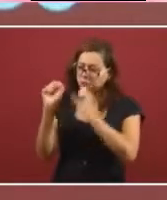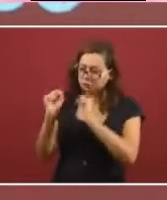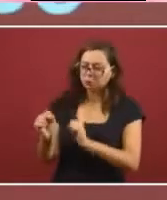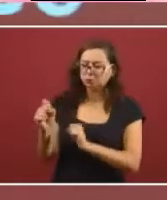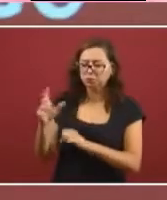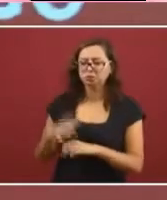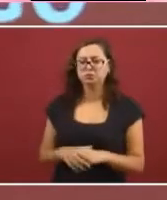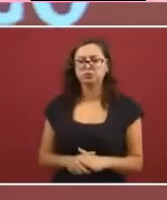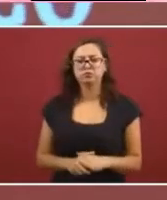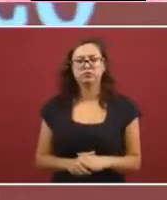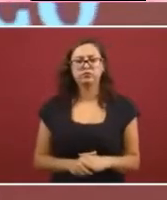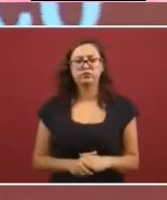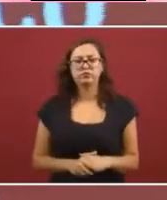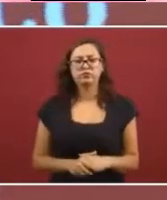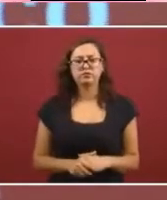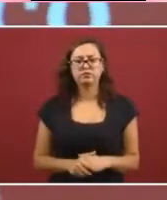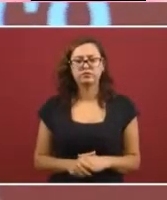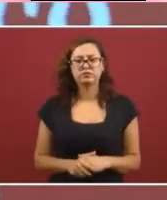guaranteed.